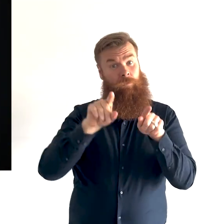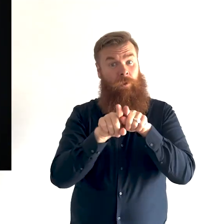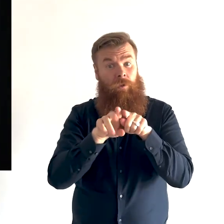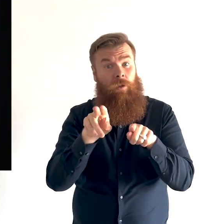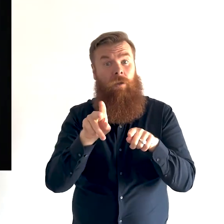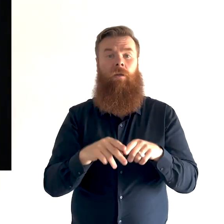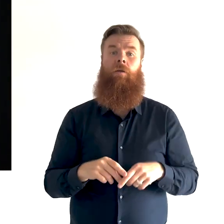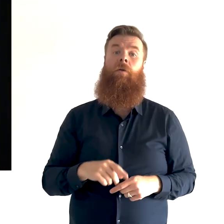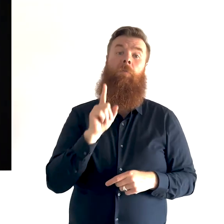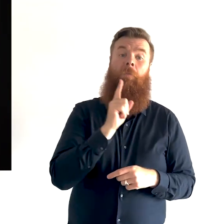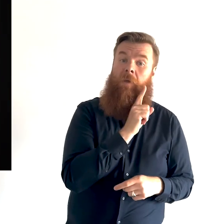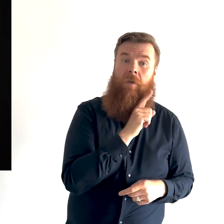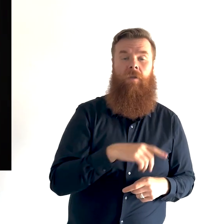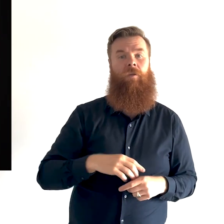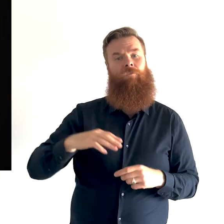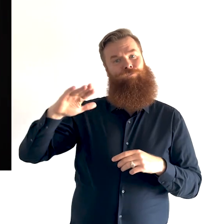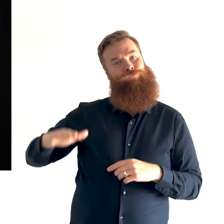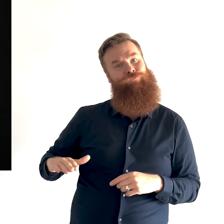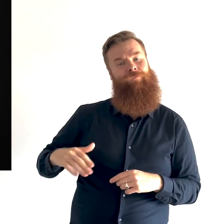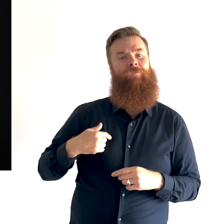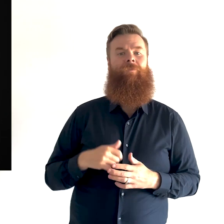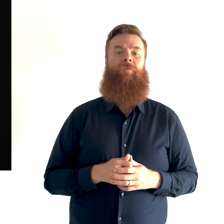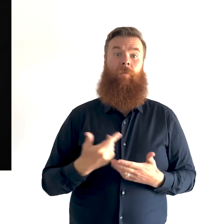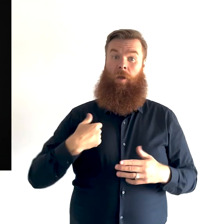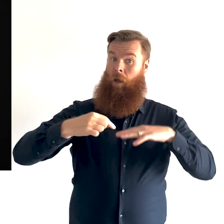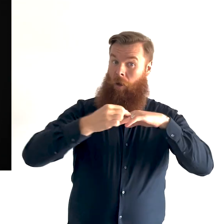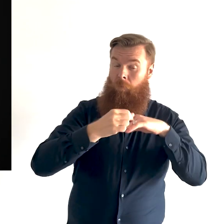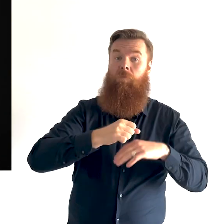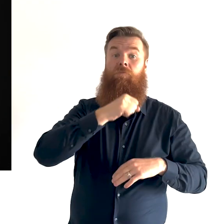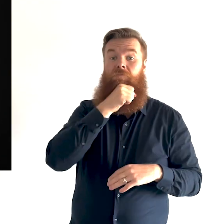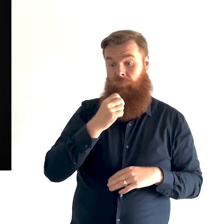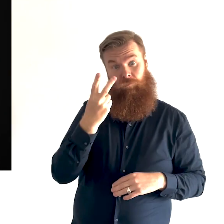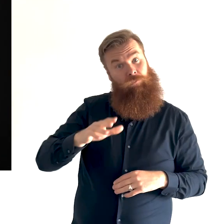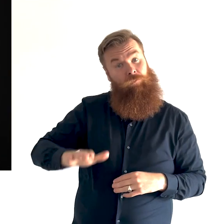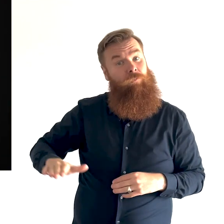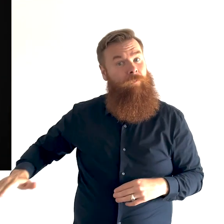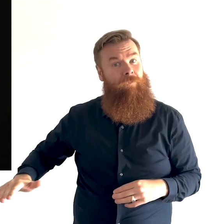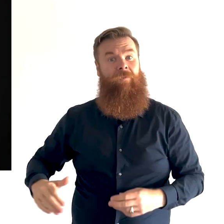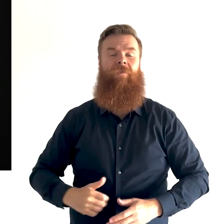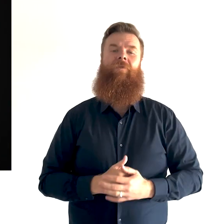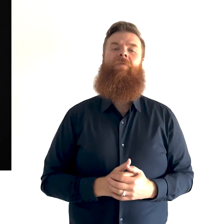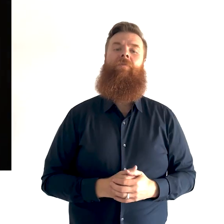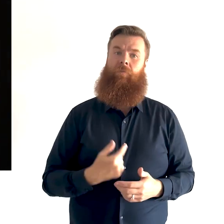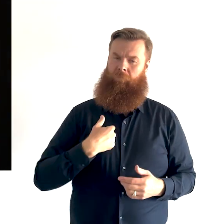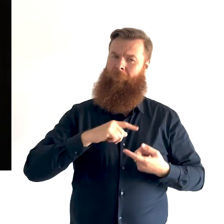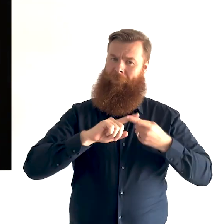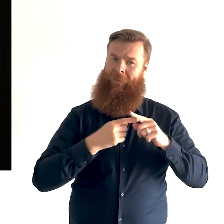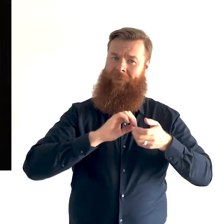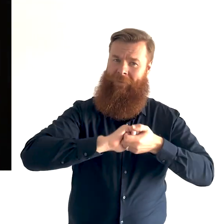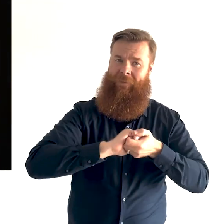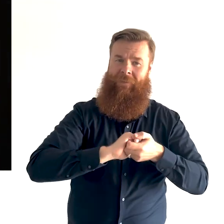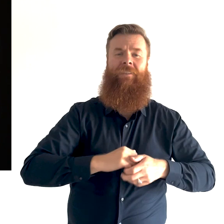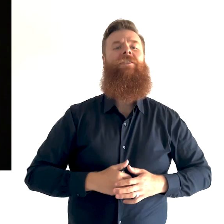Brother. Mother. A daughter. A husband and a grandfather of two. I